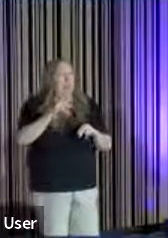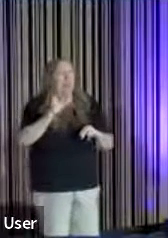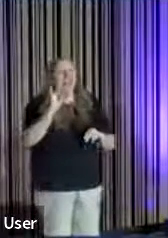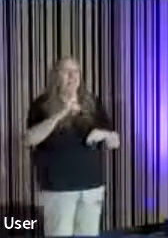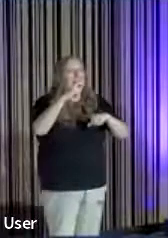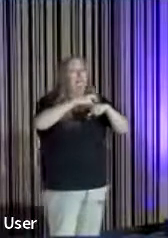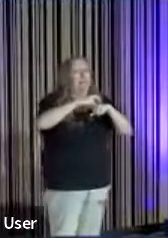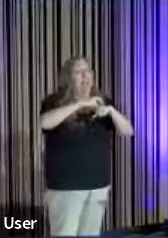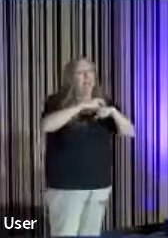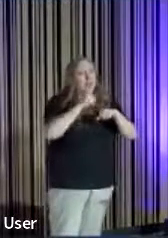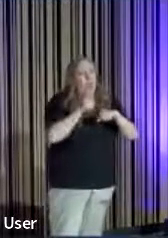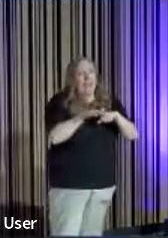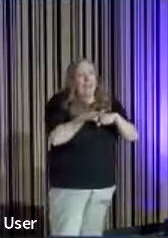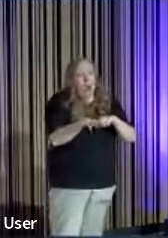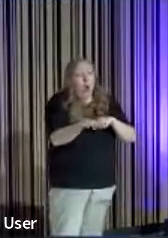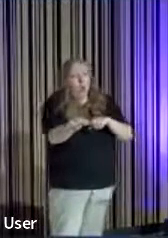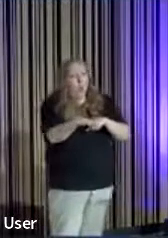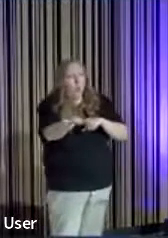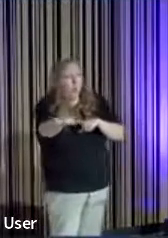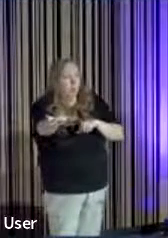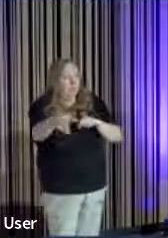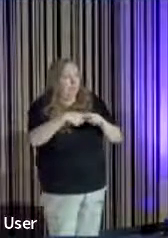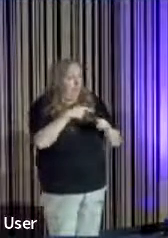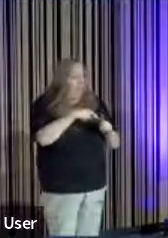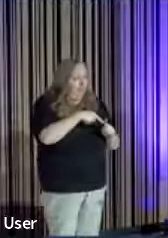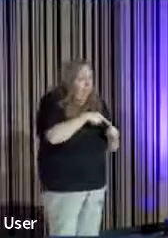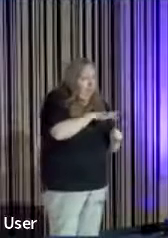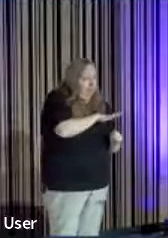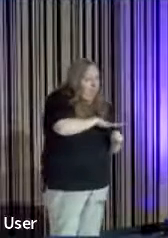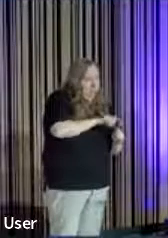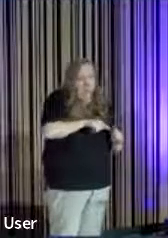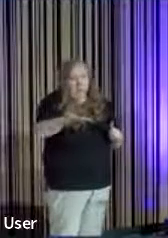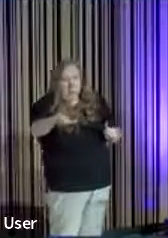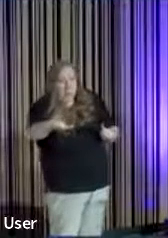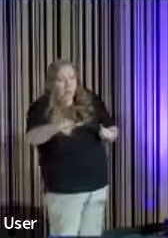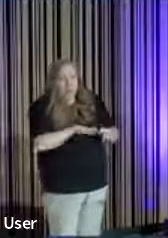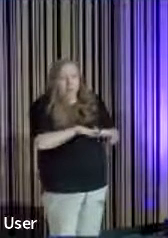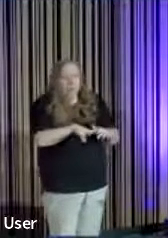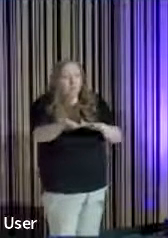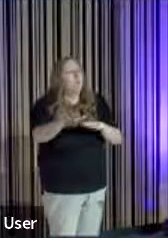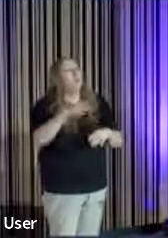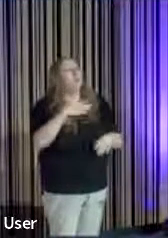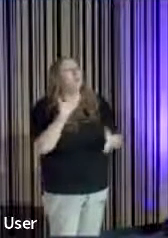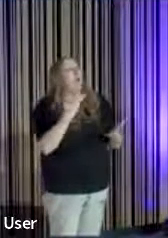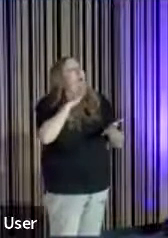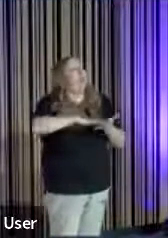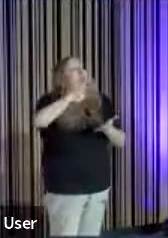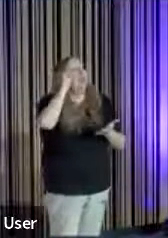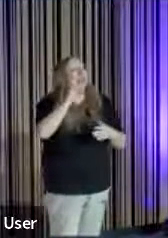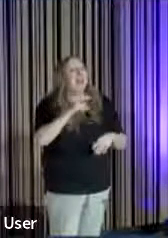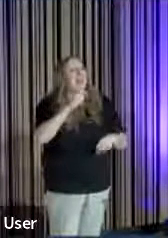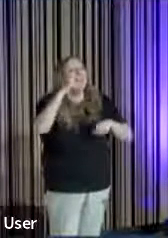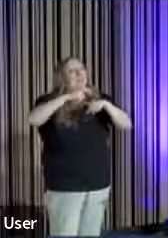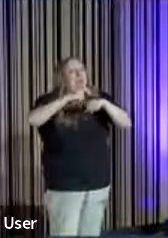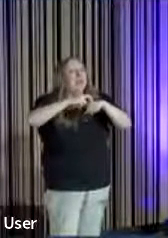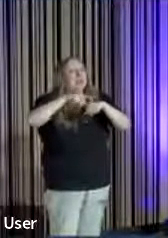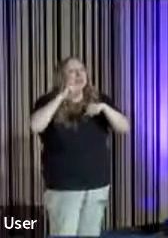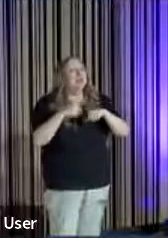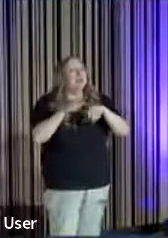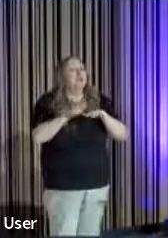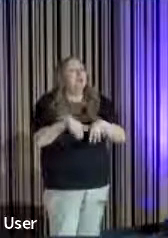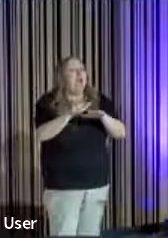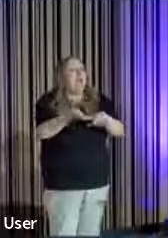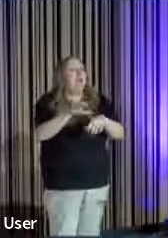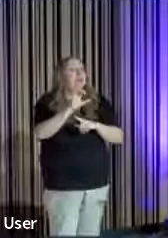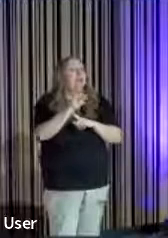site to site? And what we learned is that the viruses just ride the currents. So that's a pretty expensive experiment to tell us